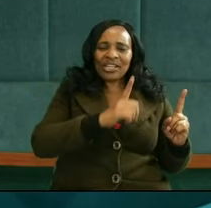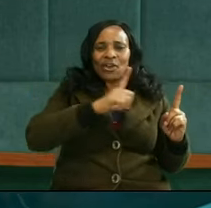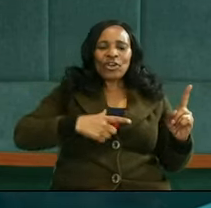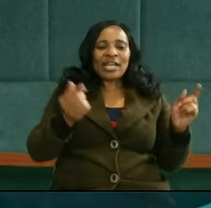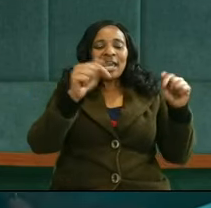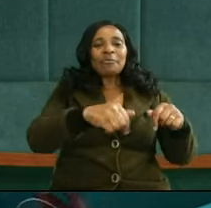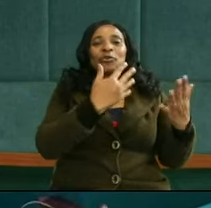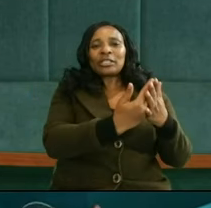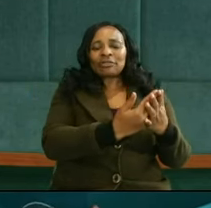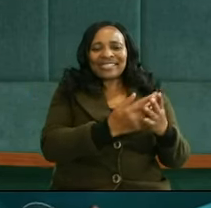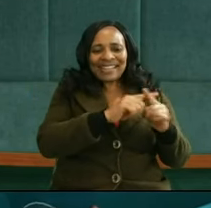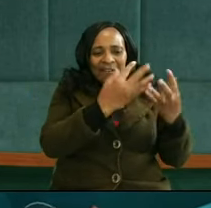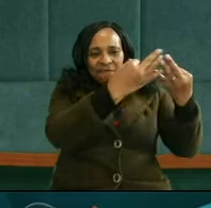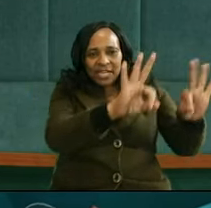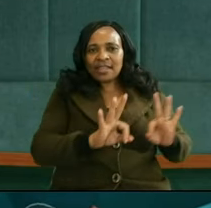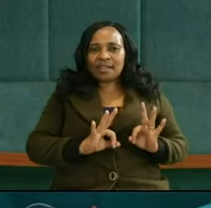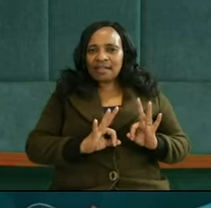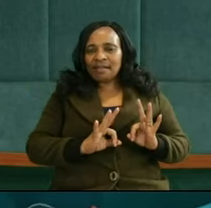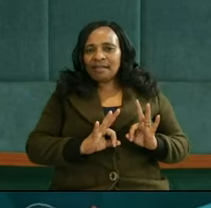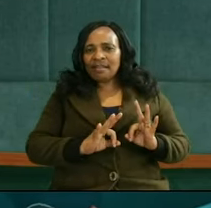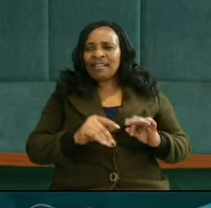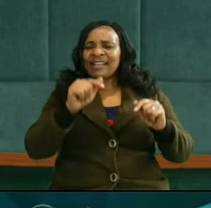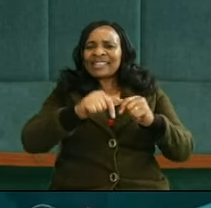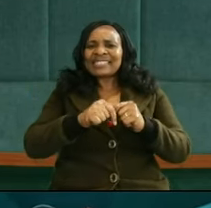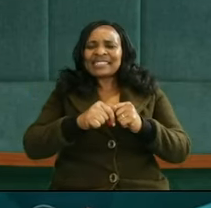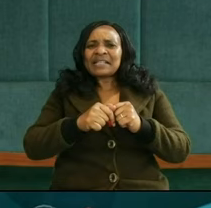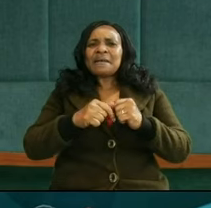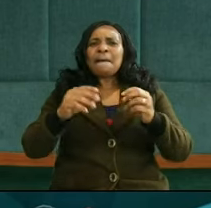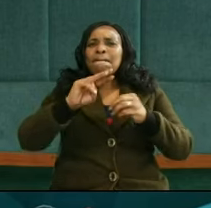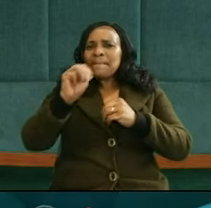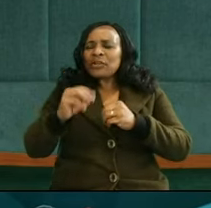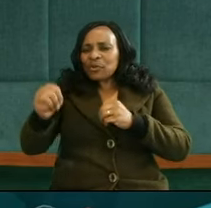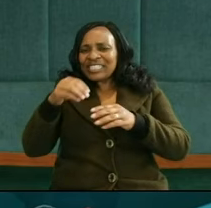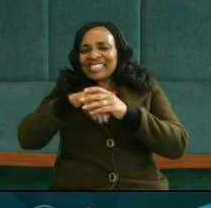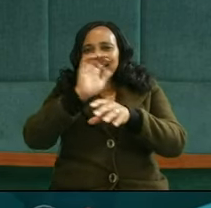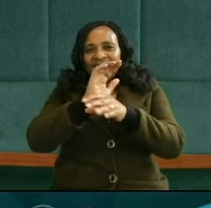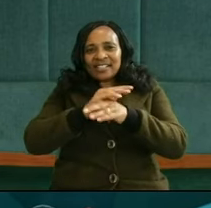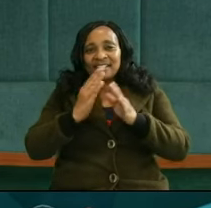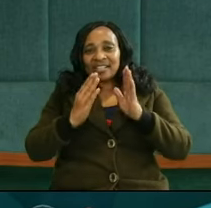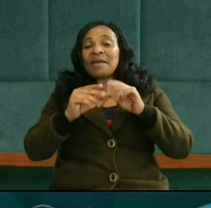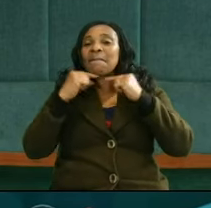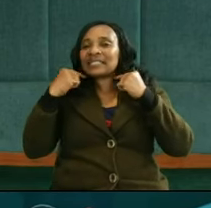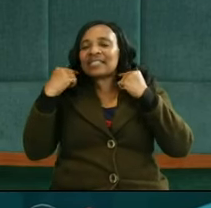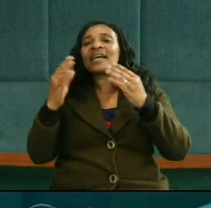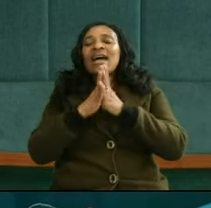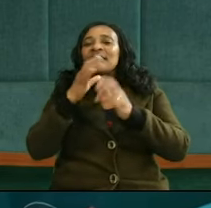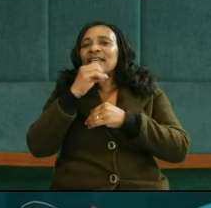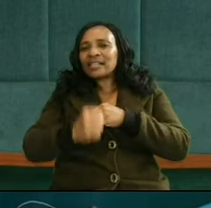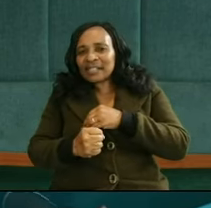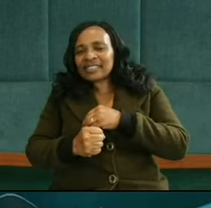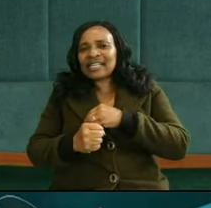and freed them. The leaders of the church, the priests, the scribes,